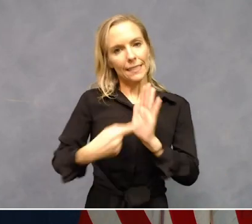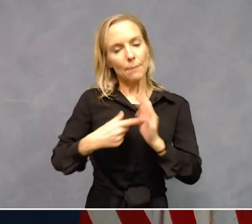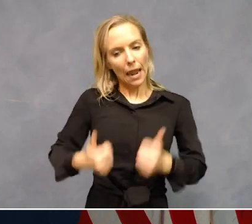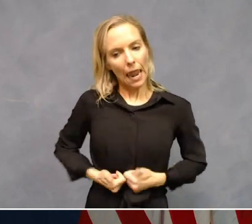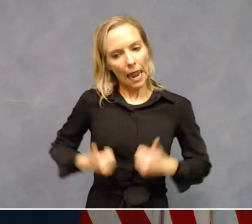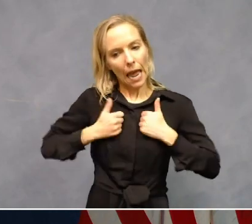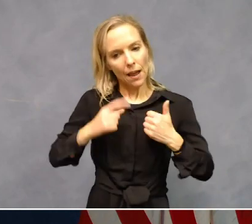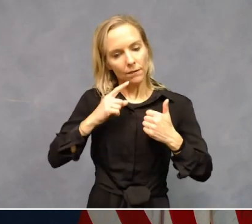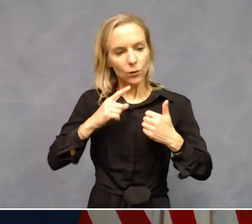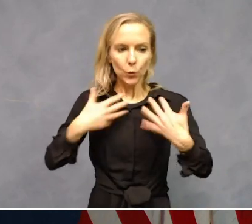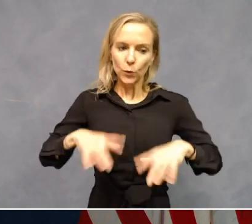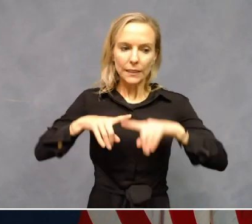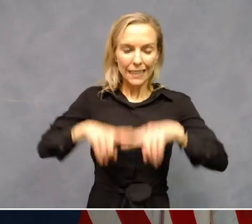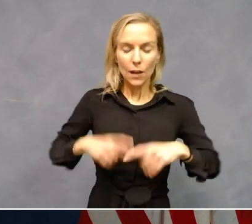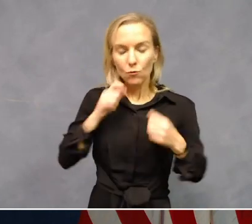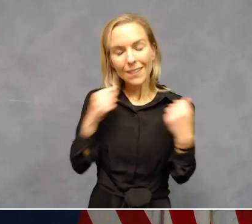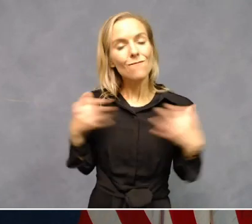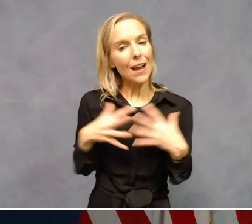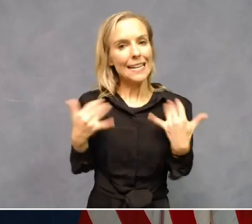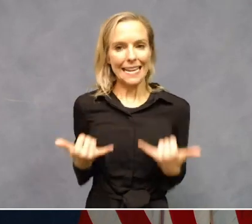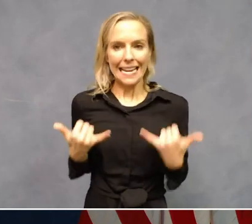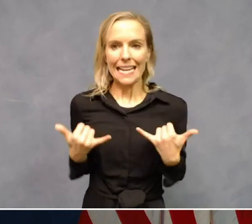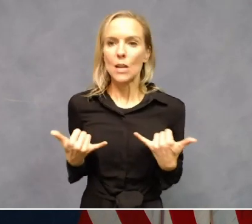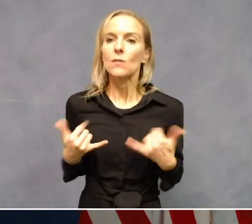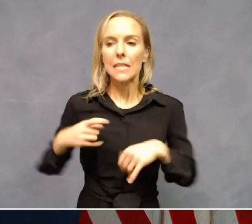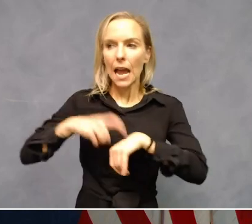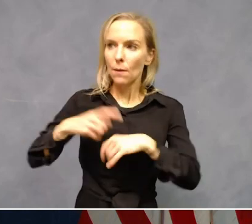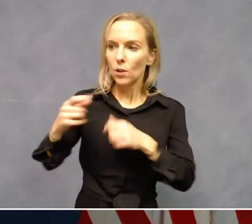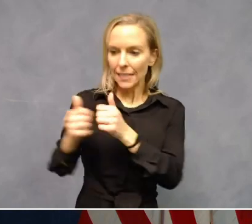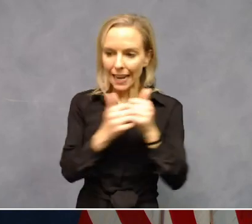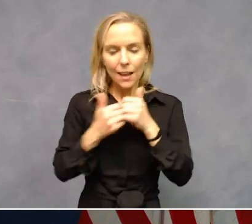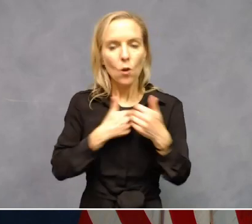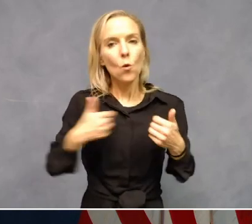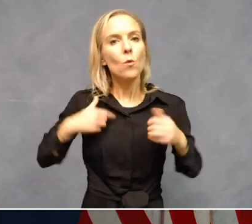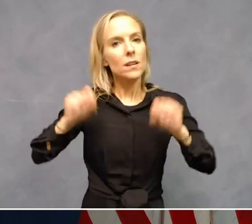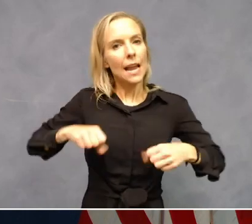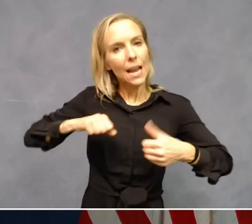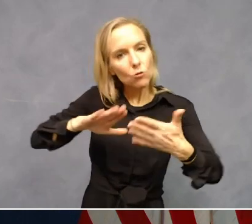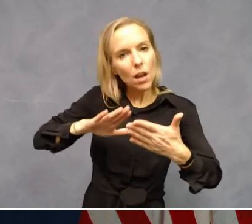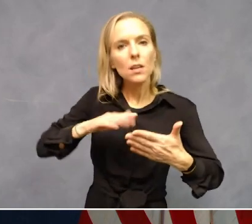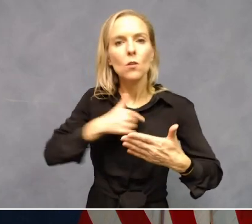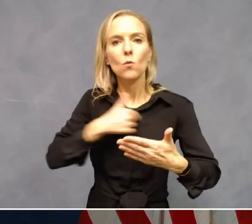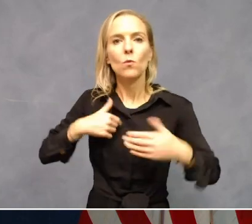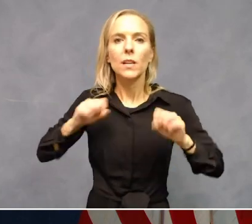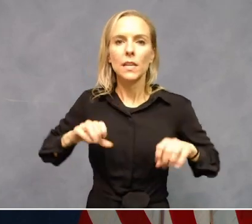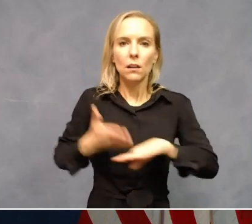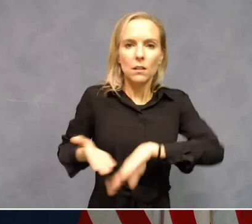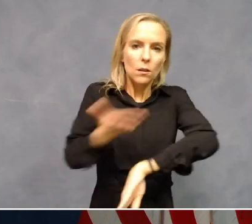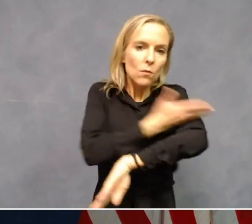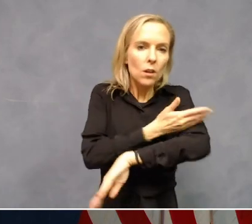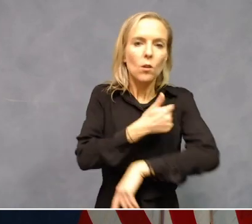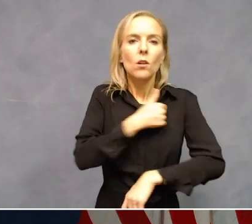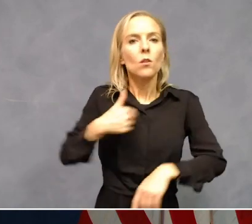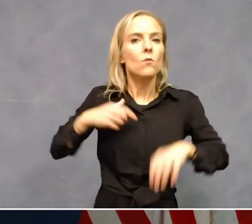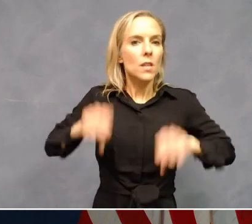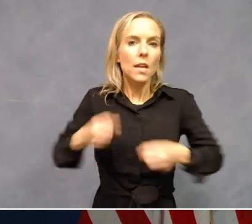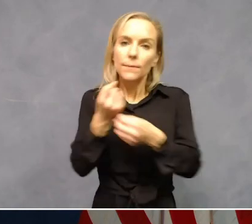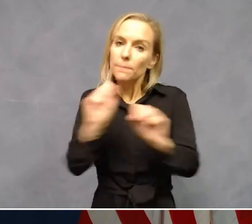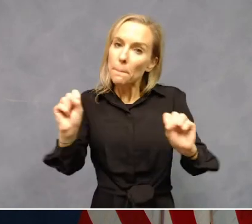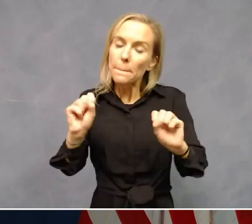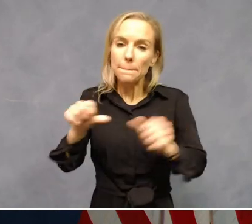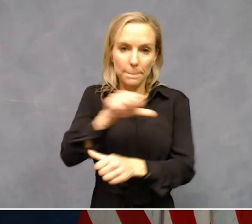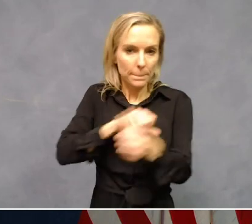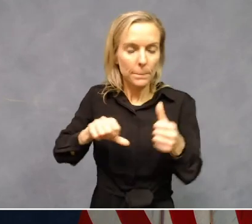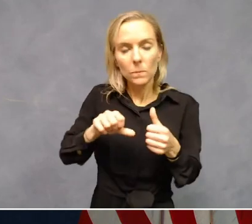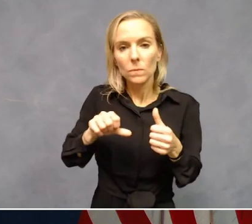a frightening time, but together we can address this, we can do better, we can save one another. Just